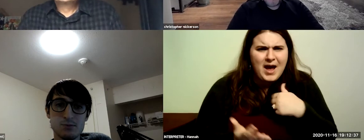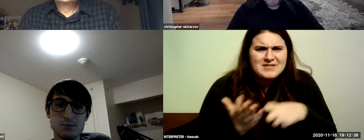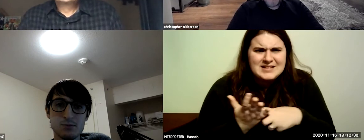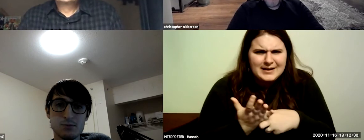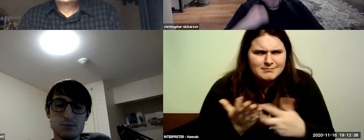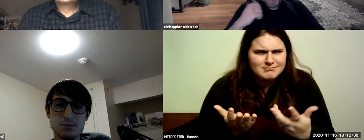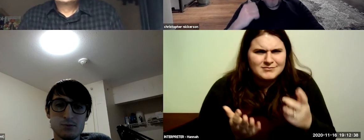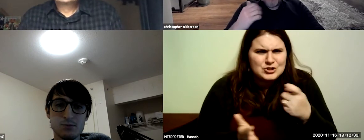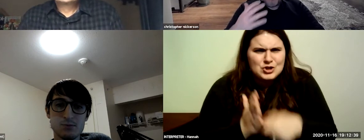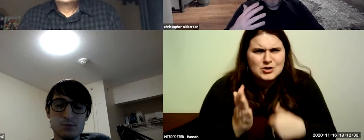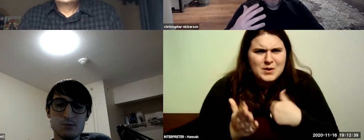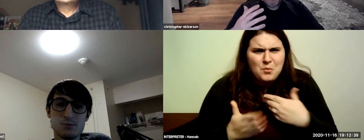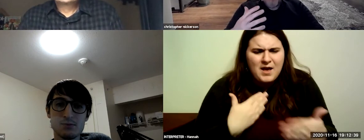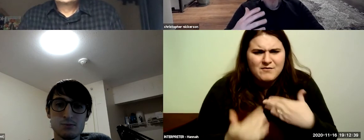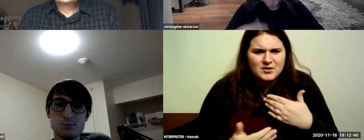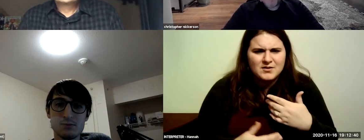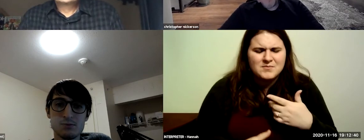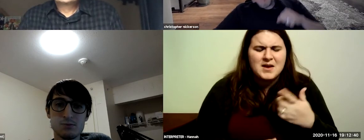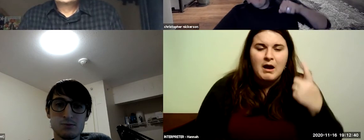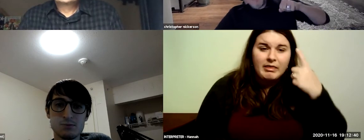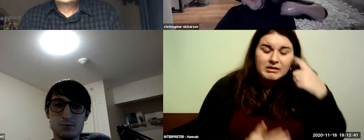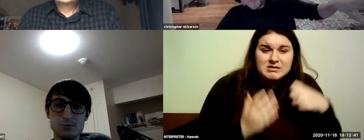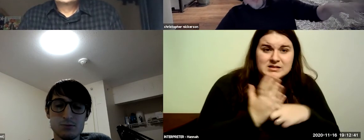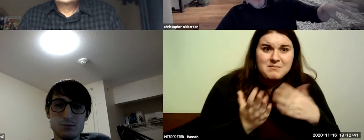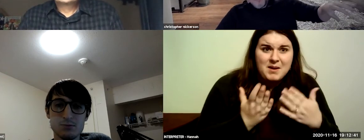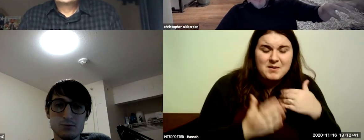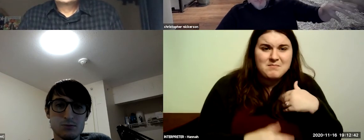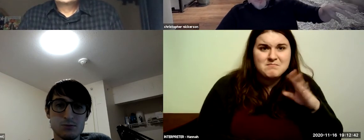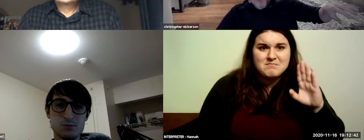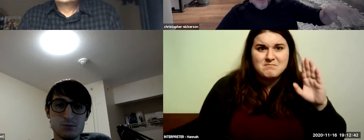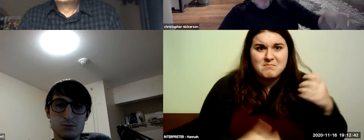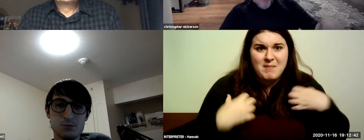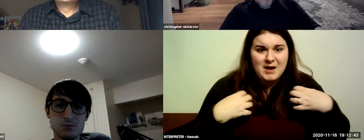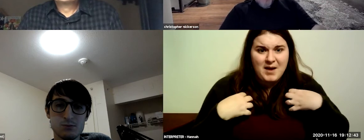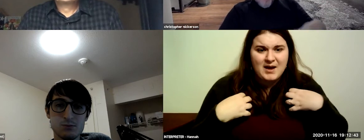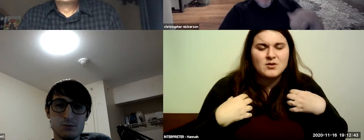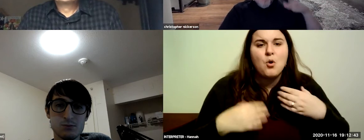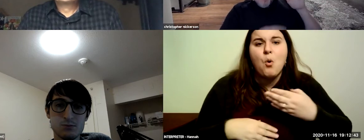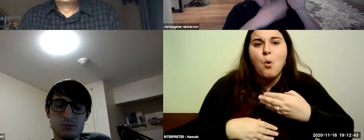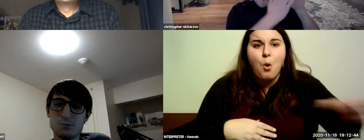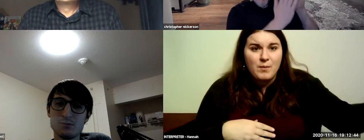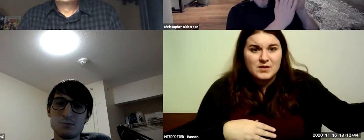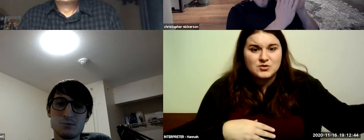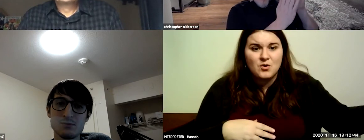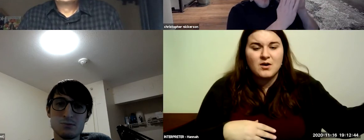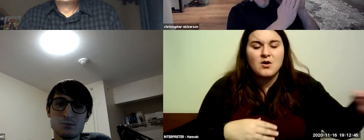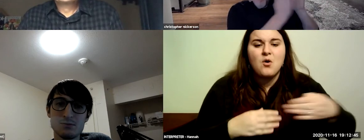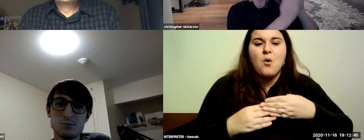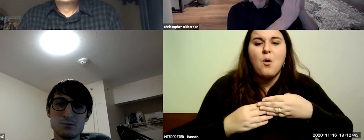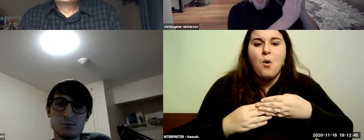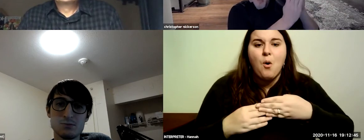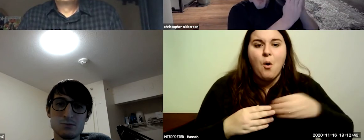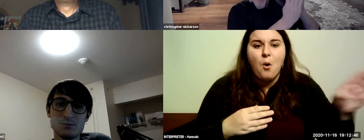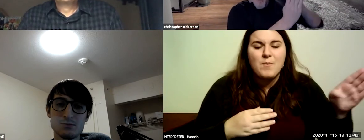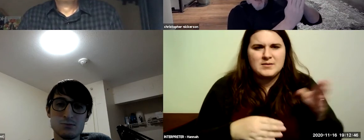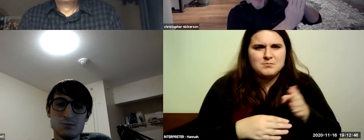your ticket. And so I thought like, okay, I think the ticket's in my backpack. And so I opened the door of this Explorer that we're in and it opens up between the